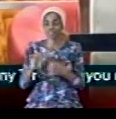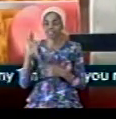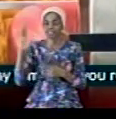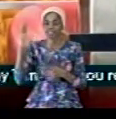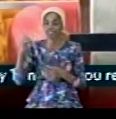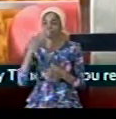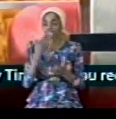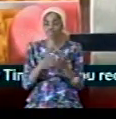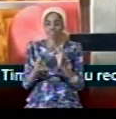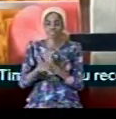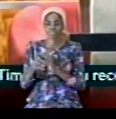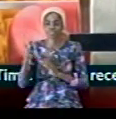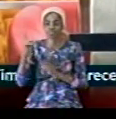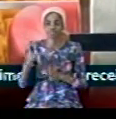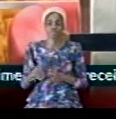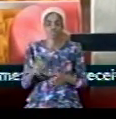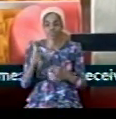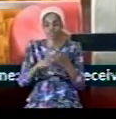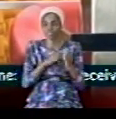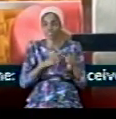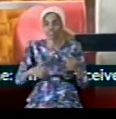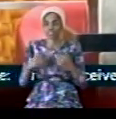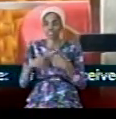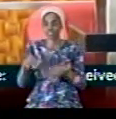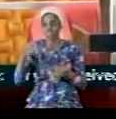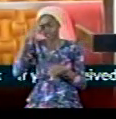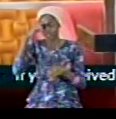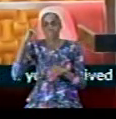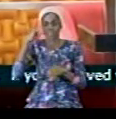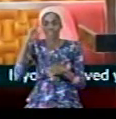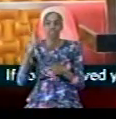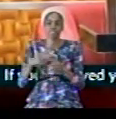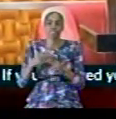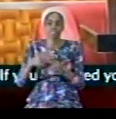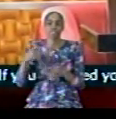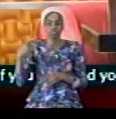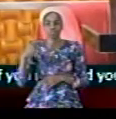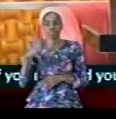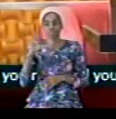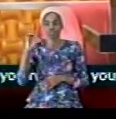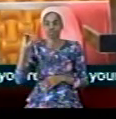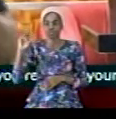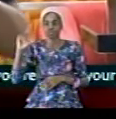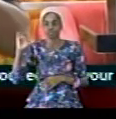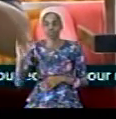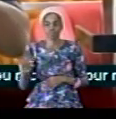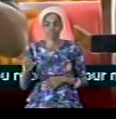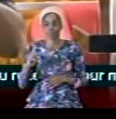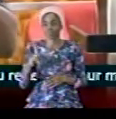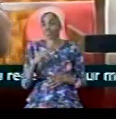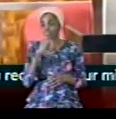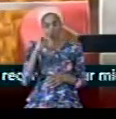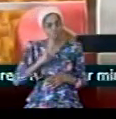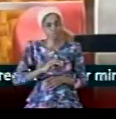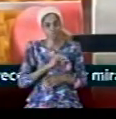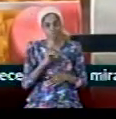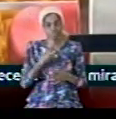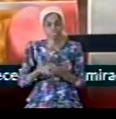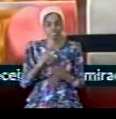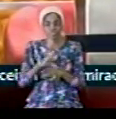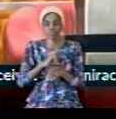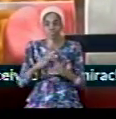in my life. My name is Sister Gloria Tum. I am not a member of Deeper Life, but I came to a program of last